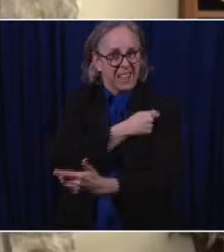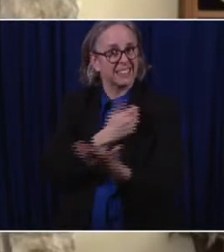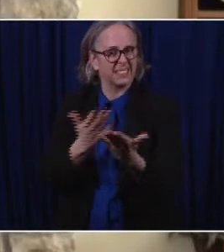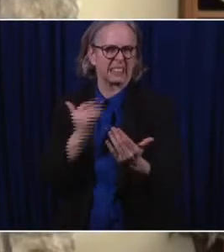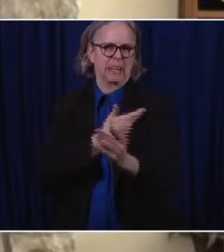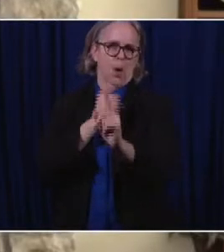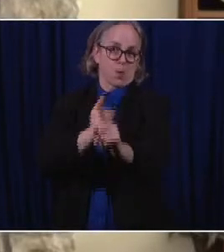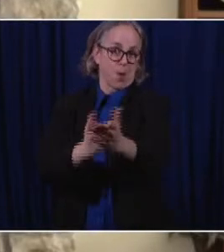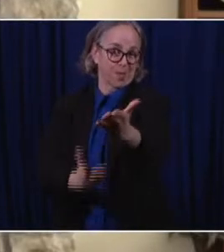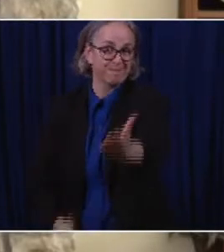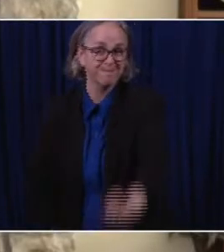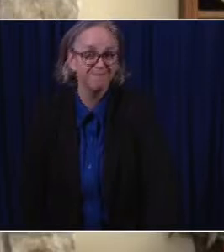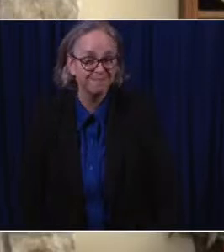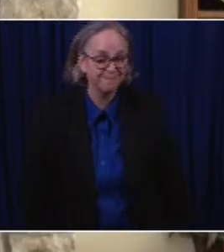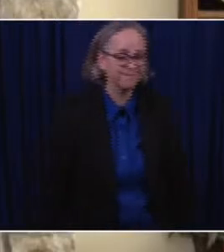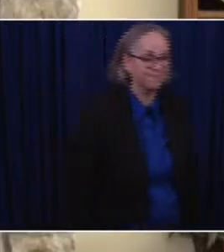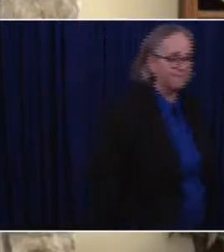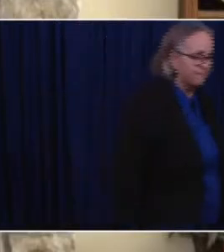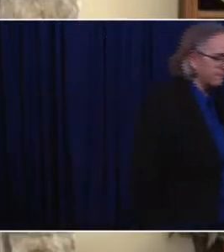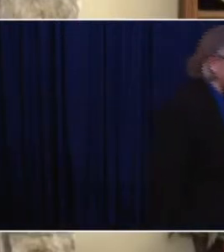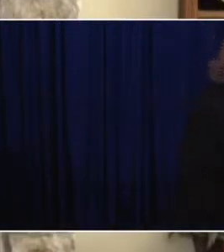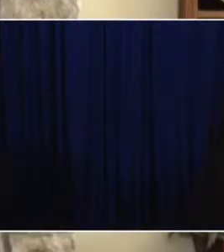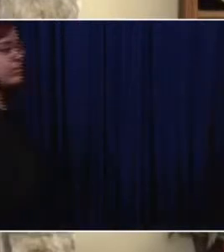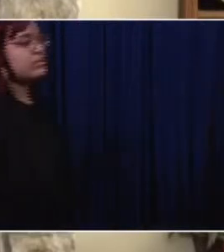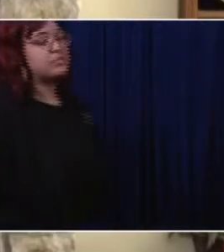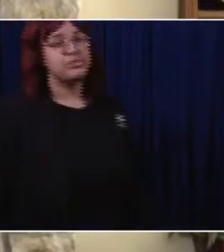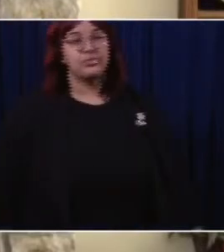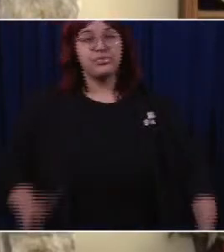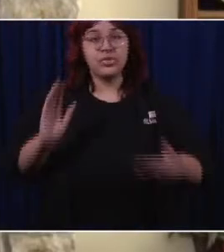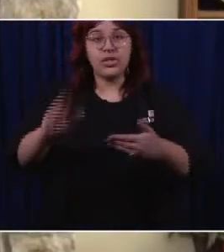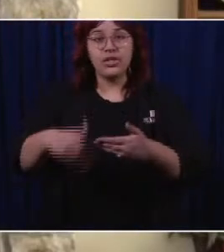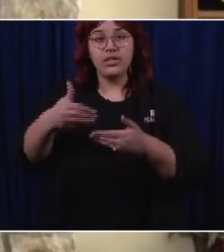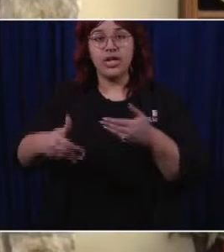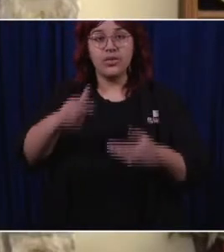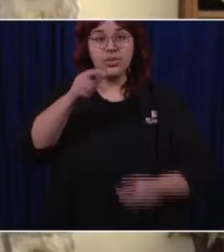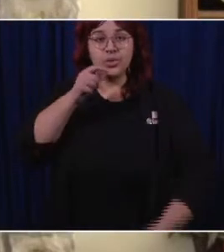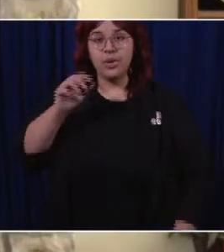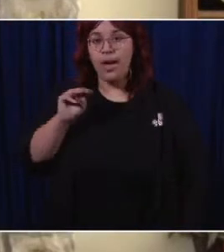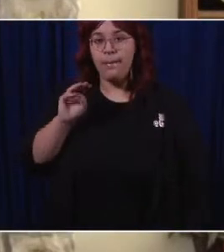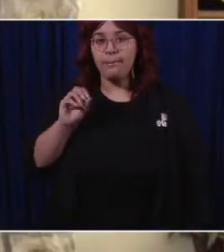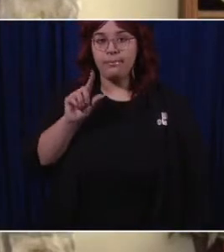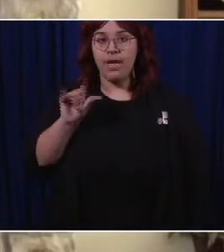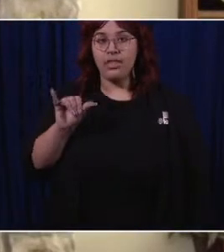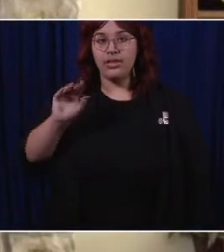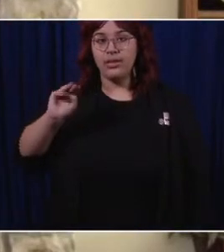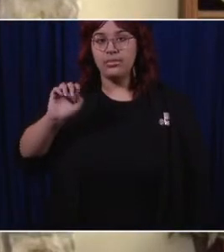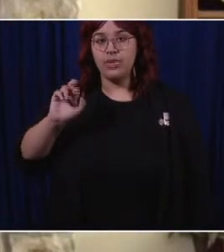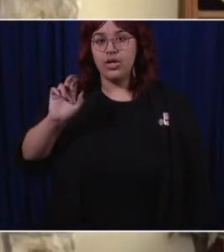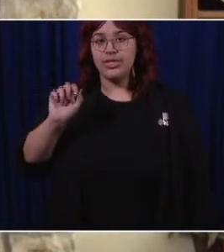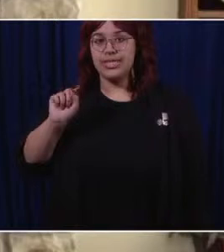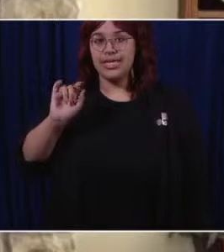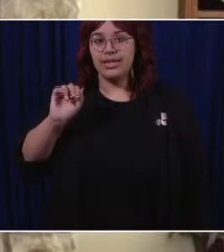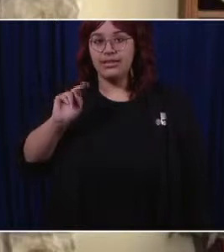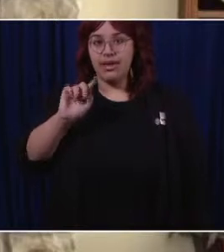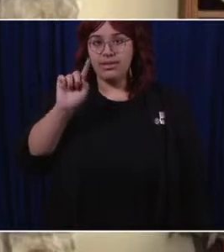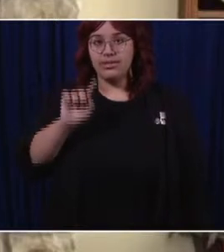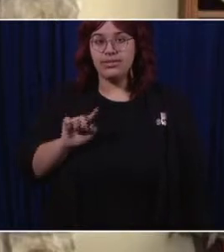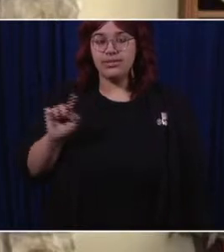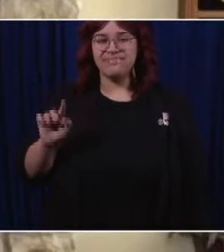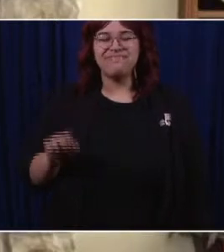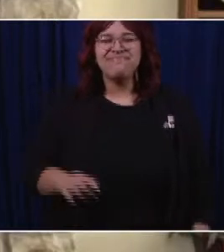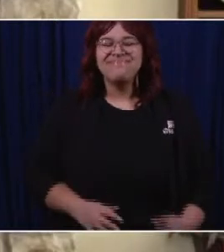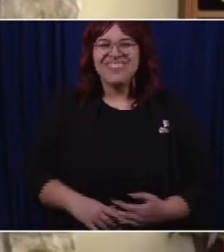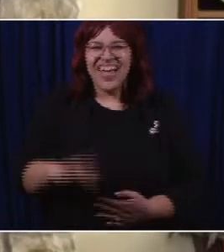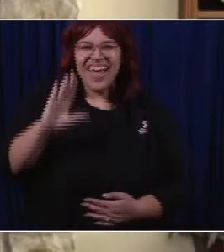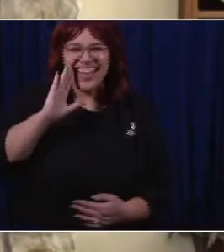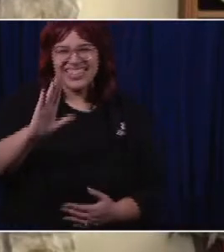Next question is from Molly Martinez at Spectrum News. Hi, Governor. Good to see you. My question today, I know that right